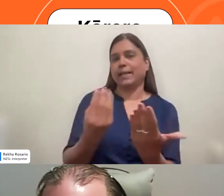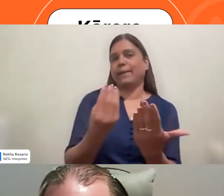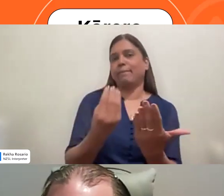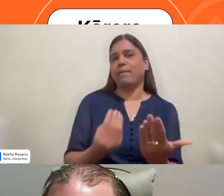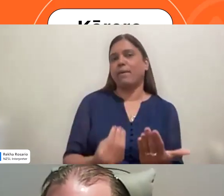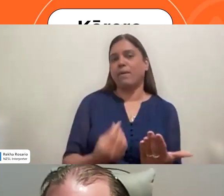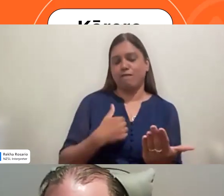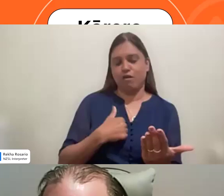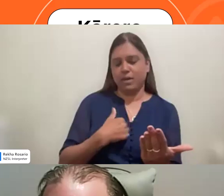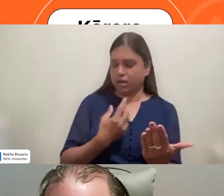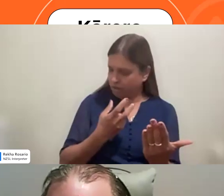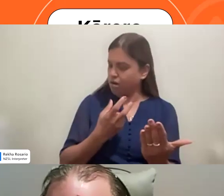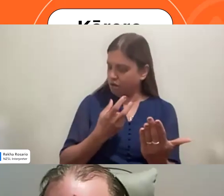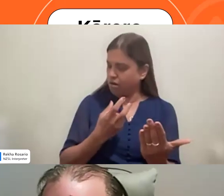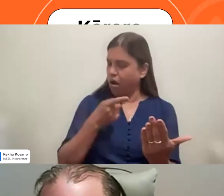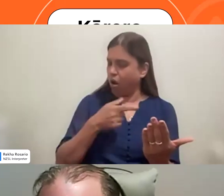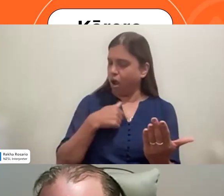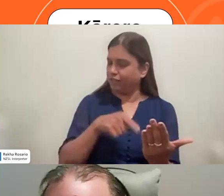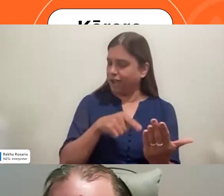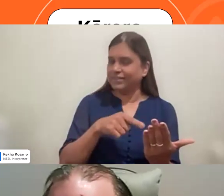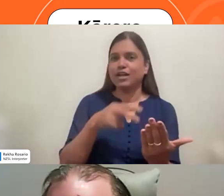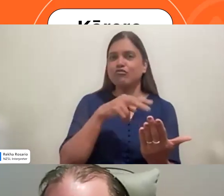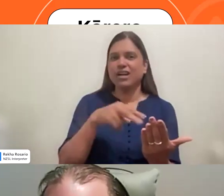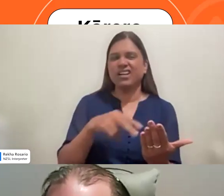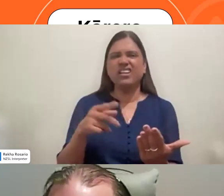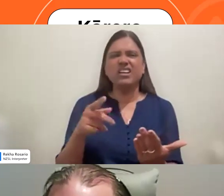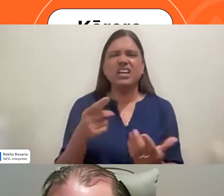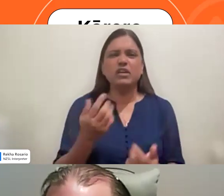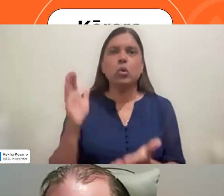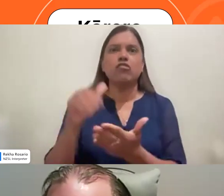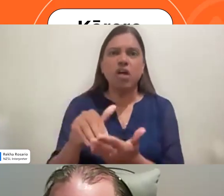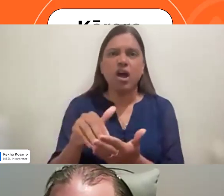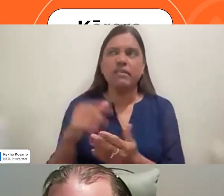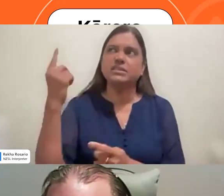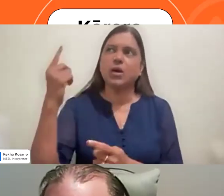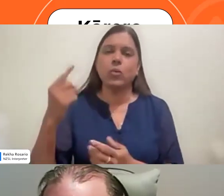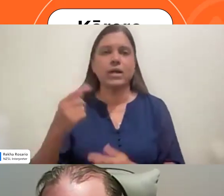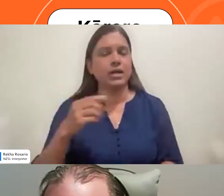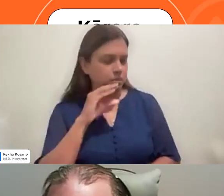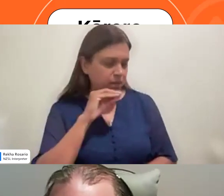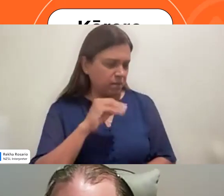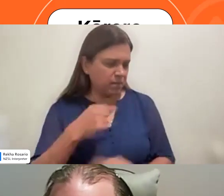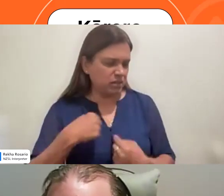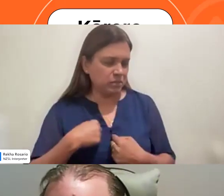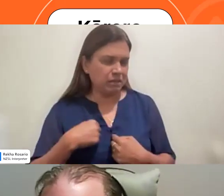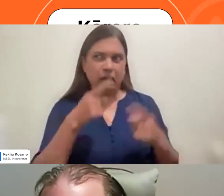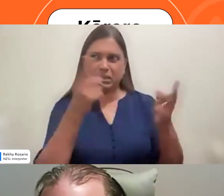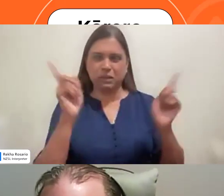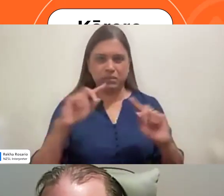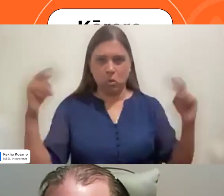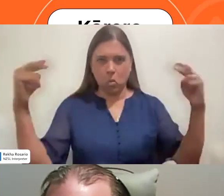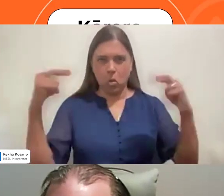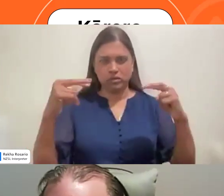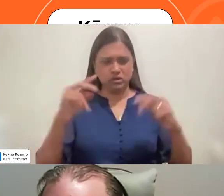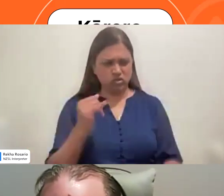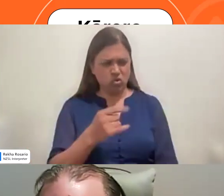Because yes, you can have somebody read the menu when you're sitting down for dinner, but you know, you possibly get people around you thinking, what's wrong with that person?